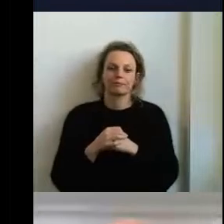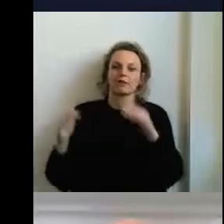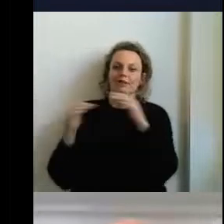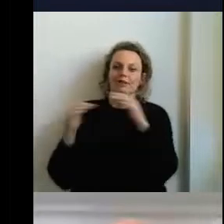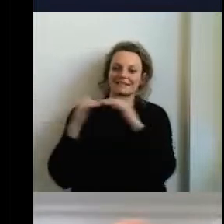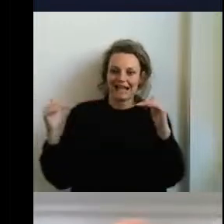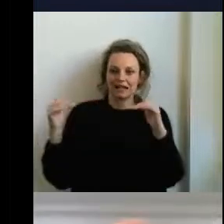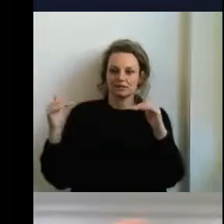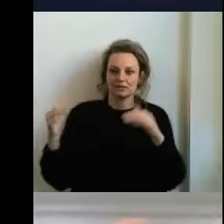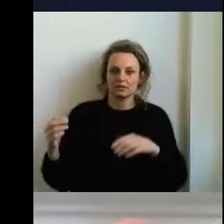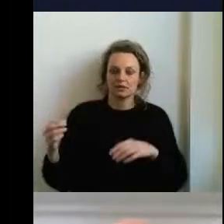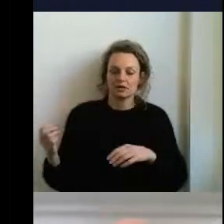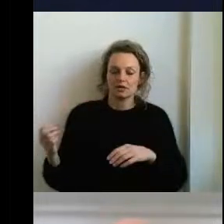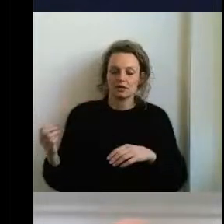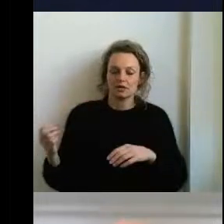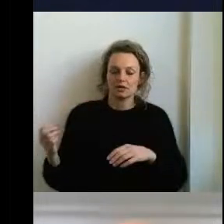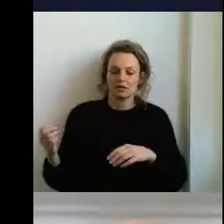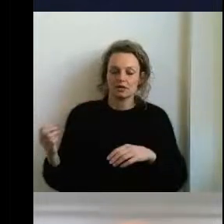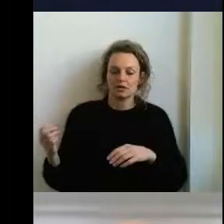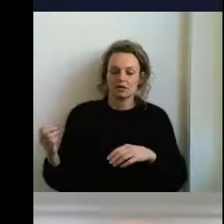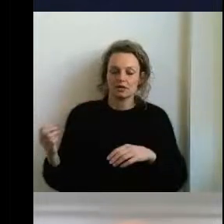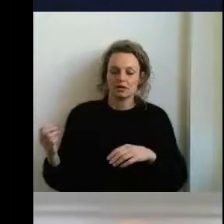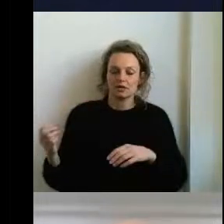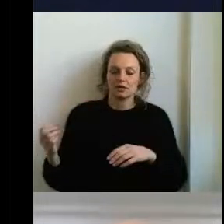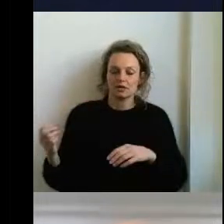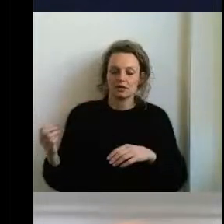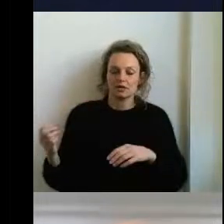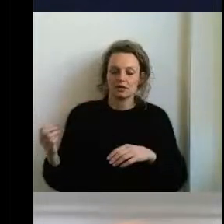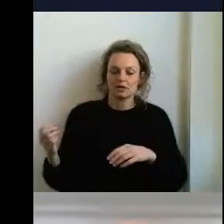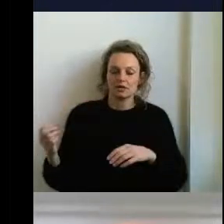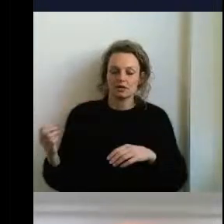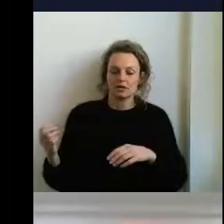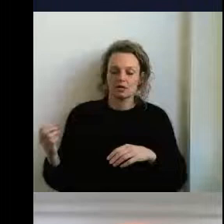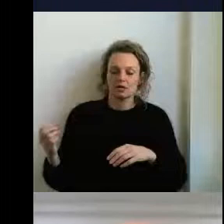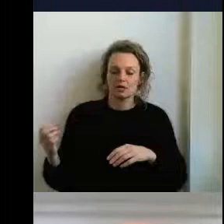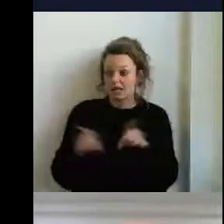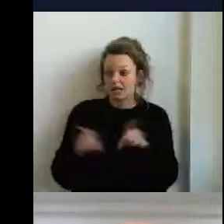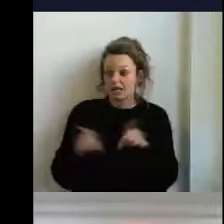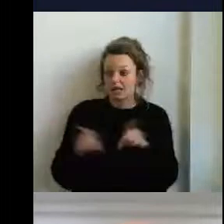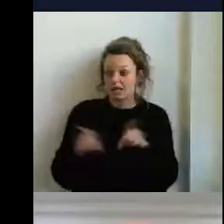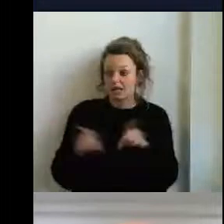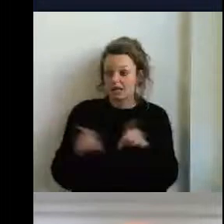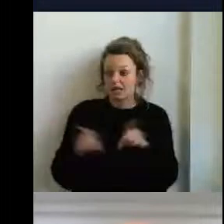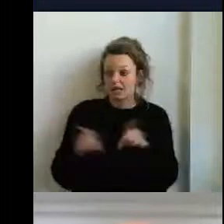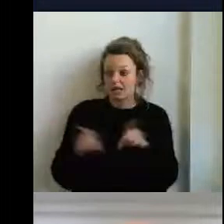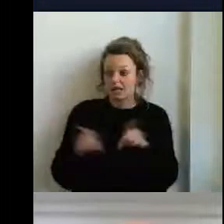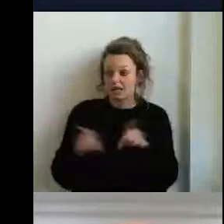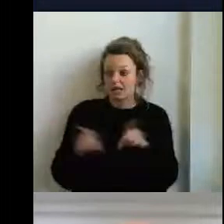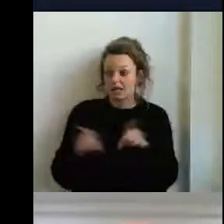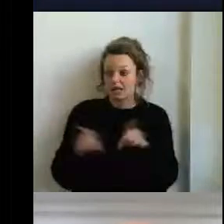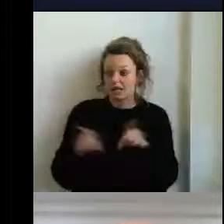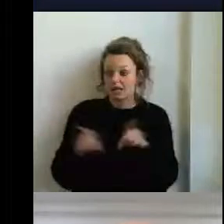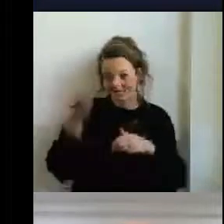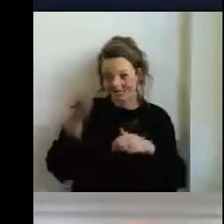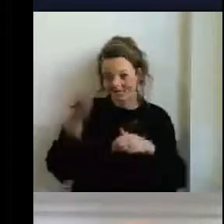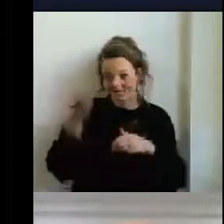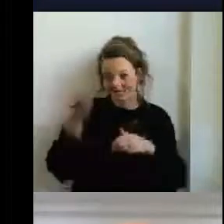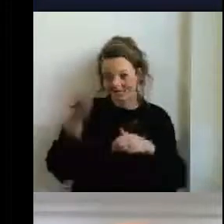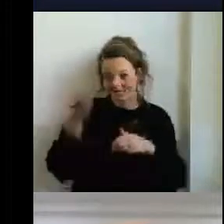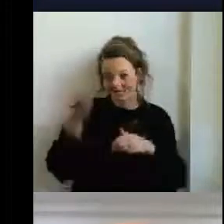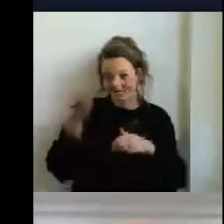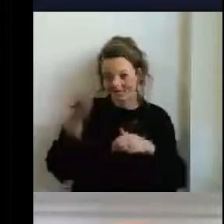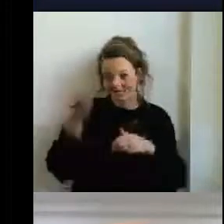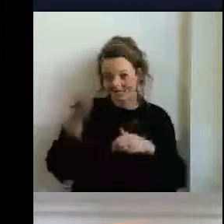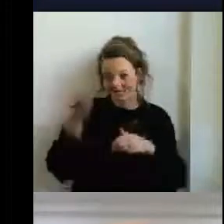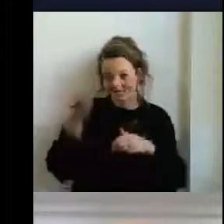I'll just put these here just for a second, Jeremy. But you know, even these are what I would call off-white, and you know, like a teal experience as